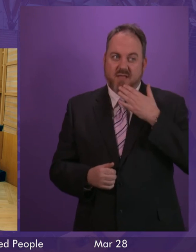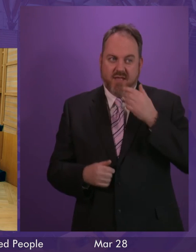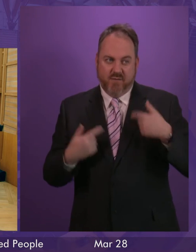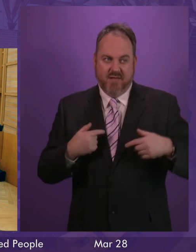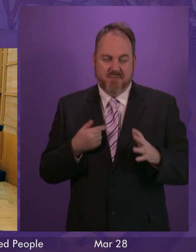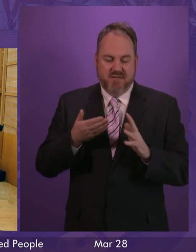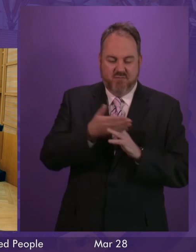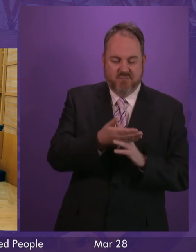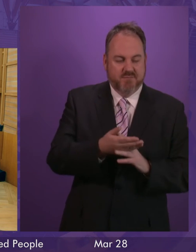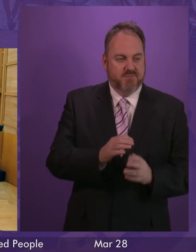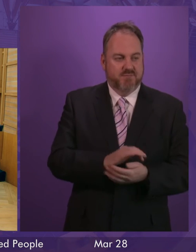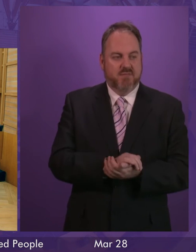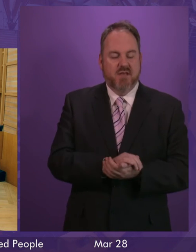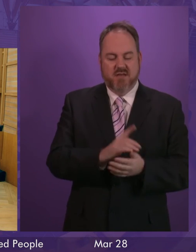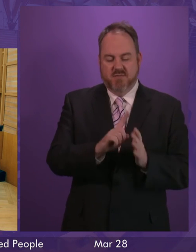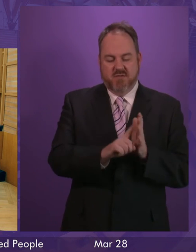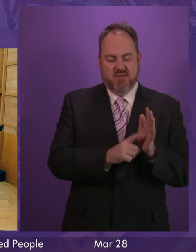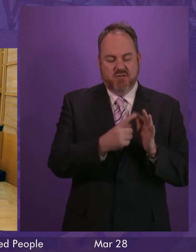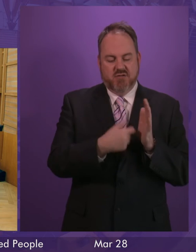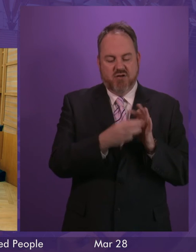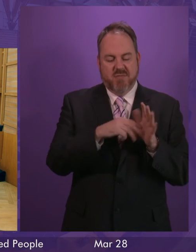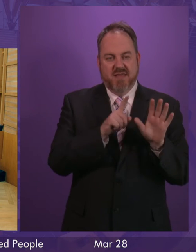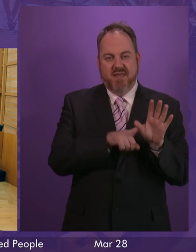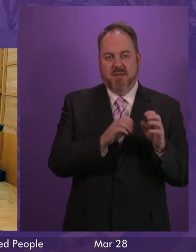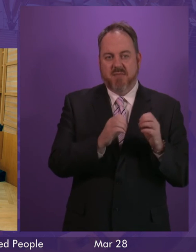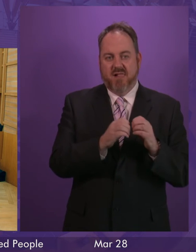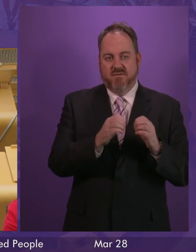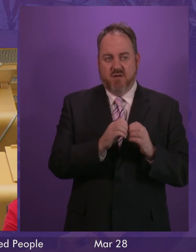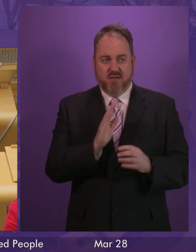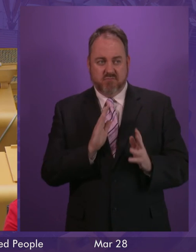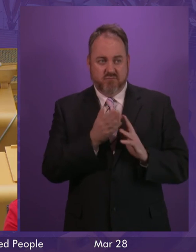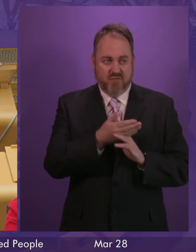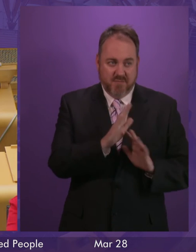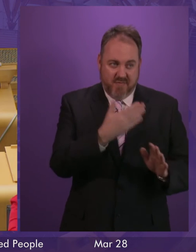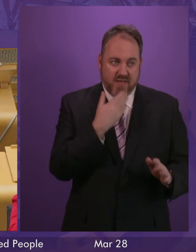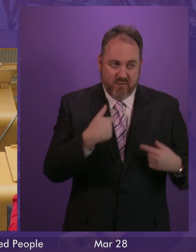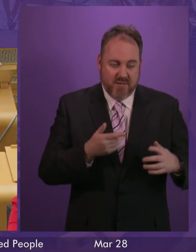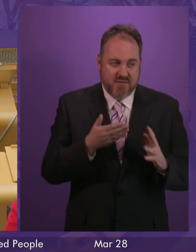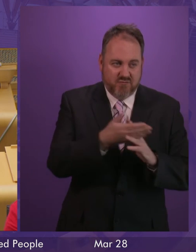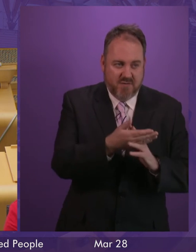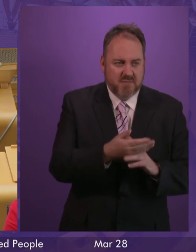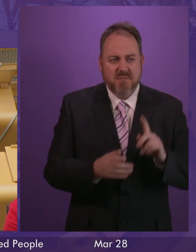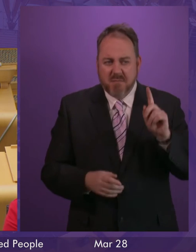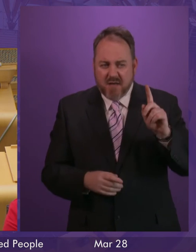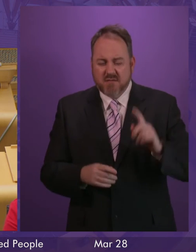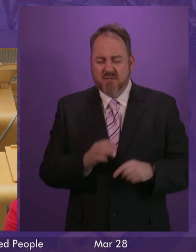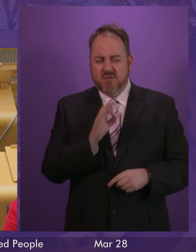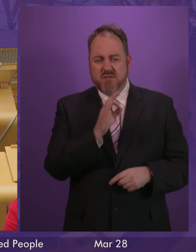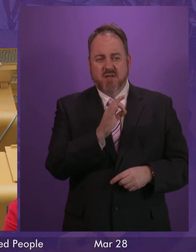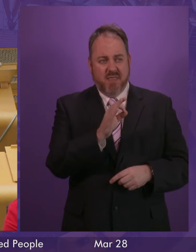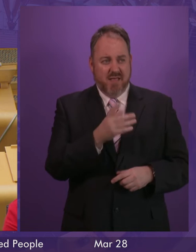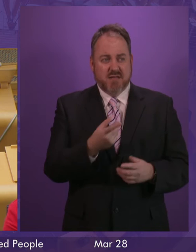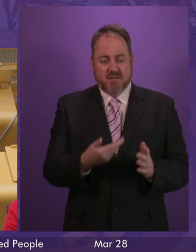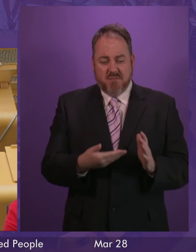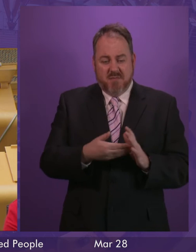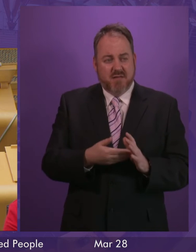for giving away. And can I also acknowledge all the work that she has done so far. Would she acknowledge that actually there is an economic benefit